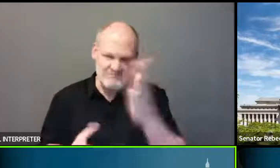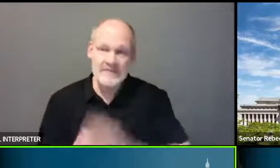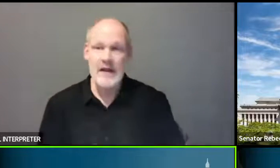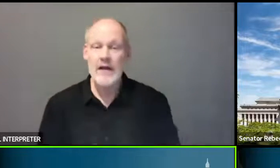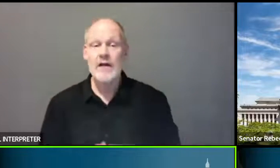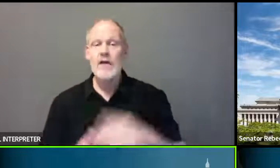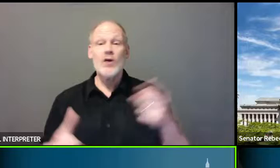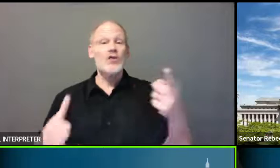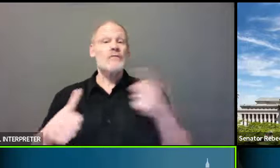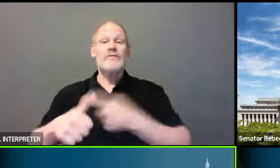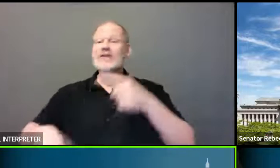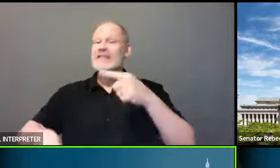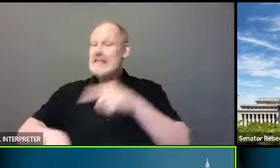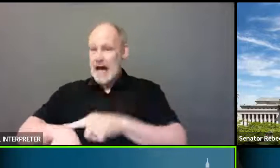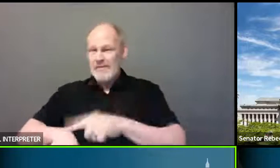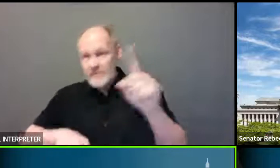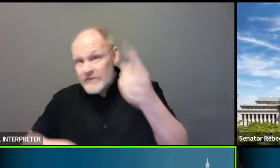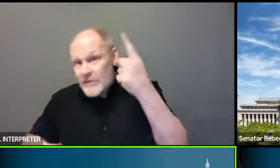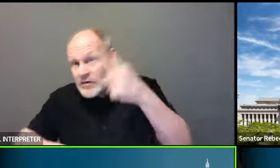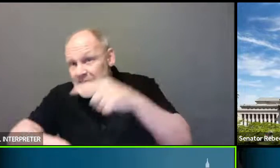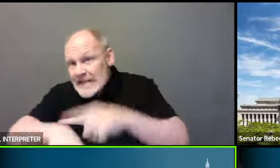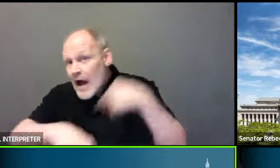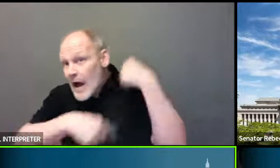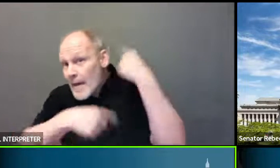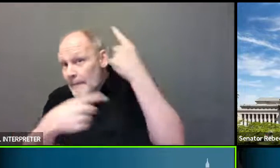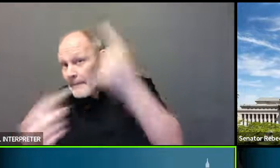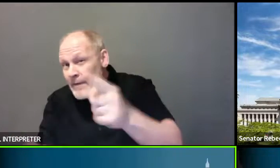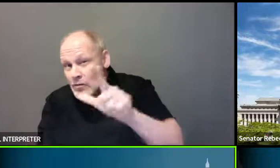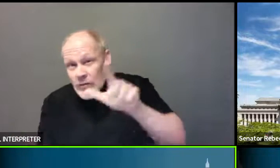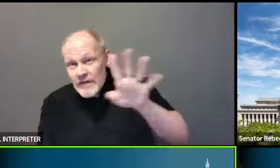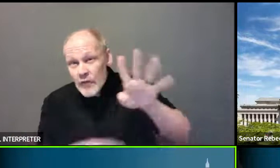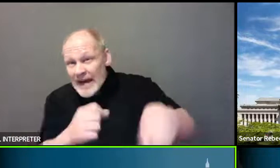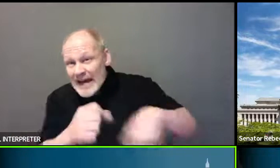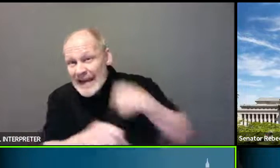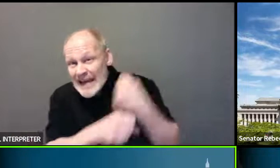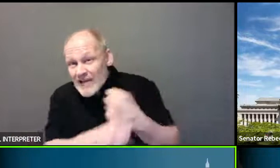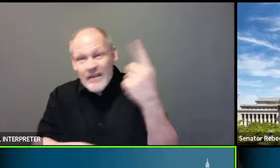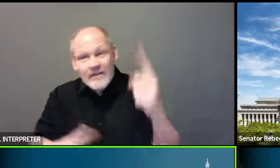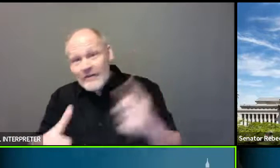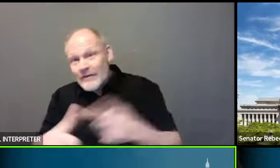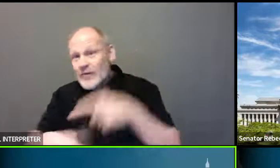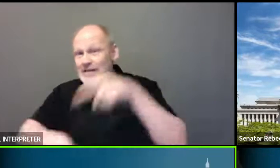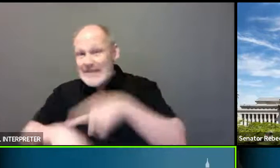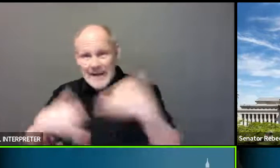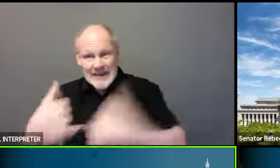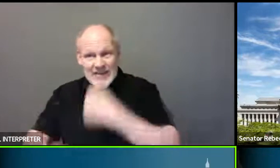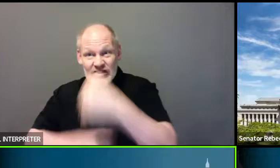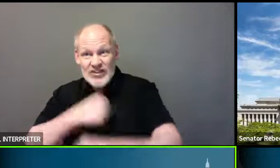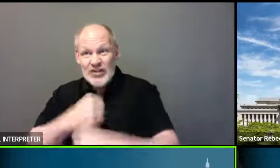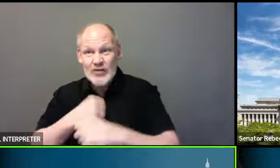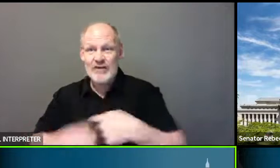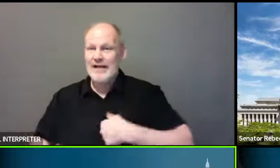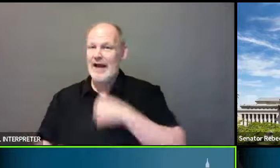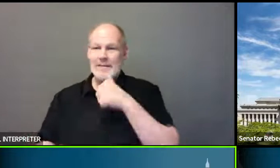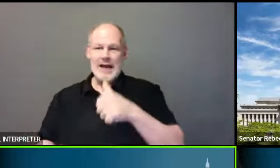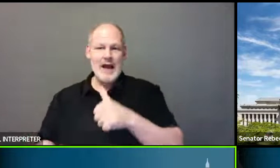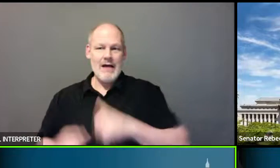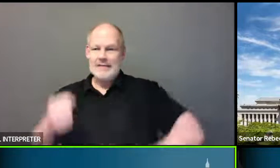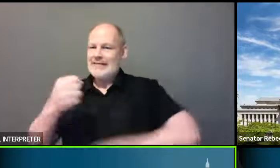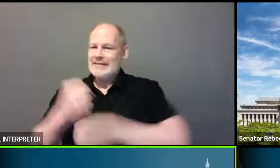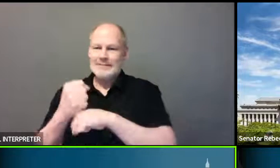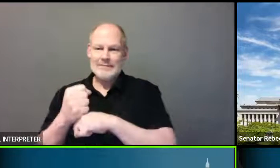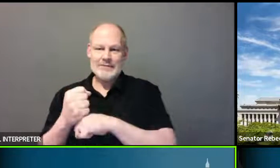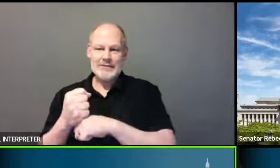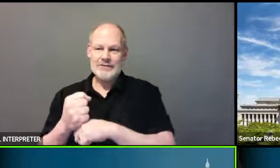not sponsored as a prime sponsor a single piece of legislation. I have found that it